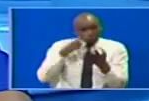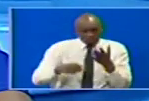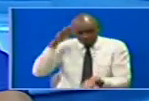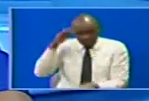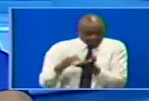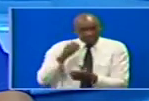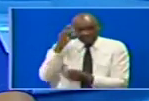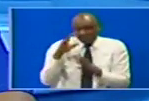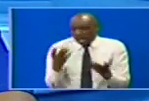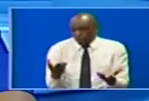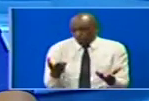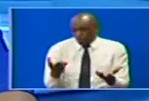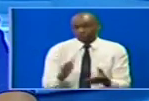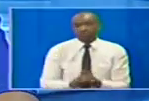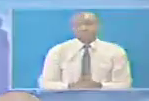of power in Kenya.